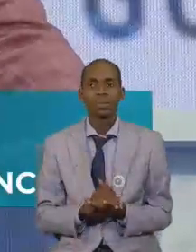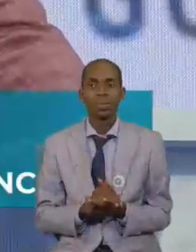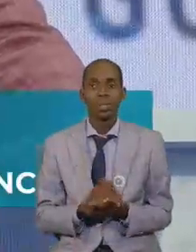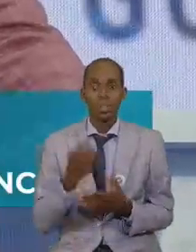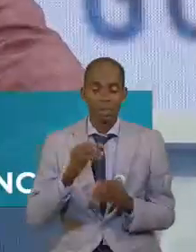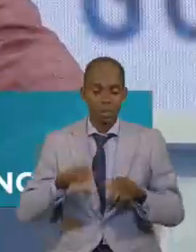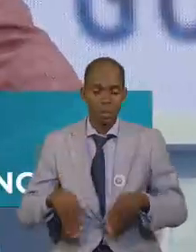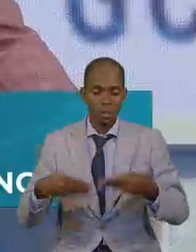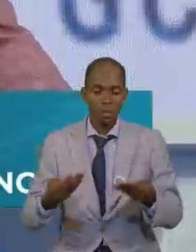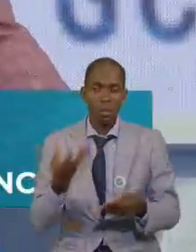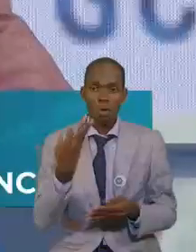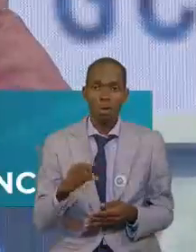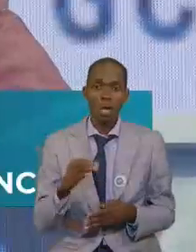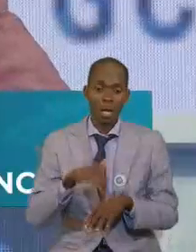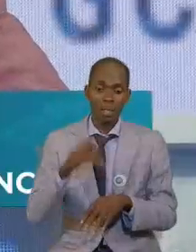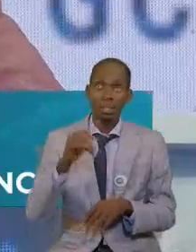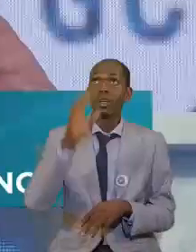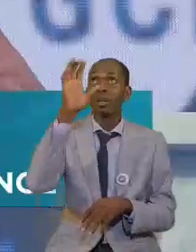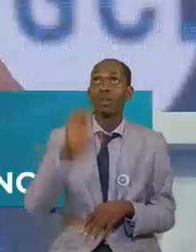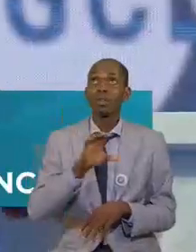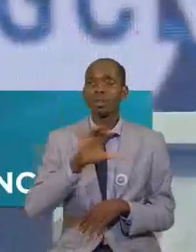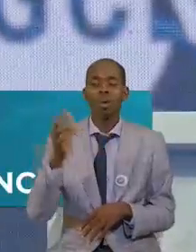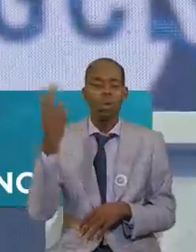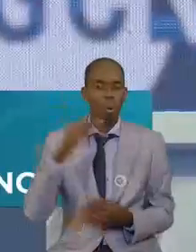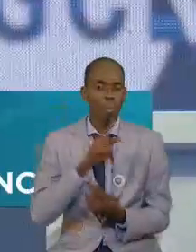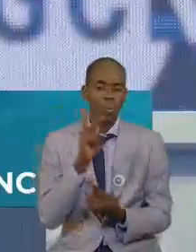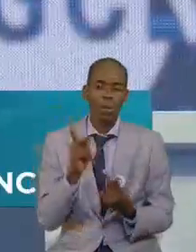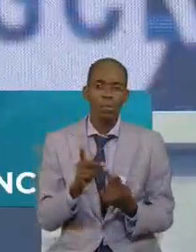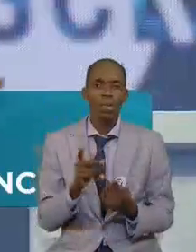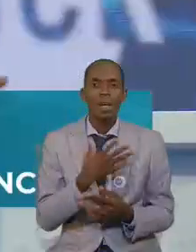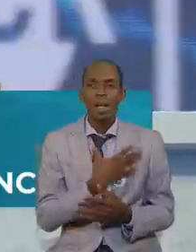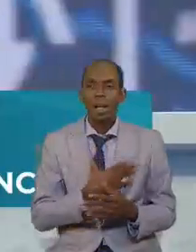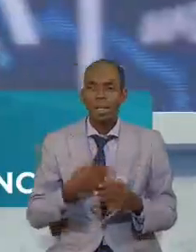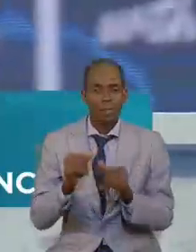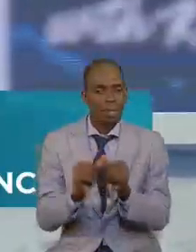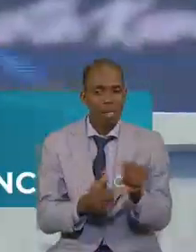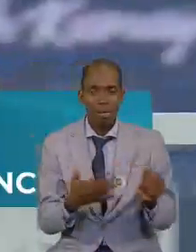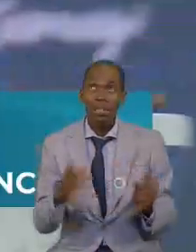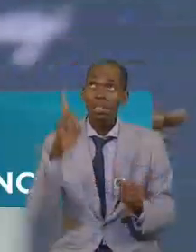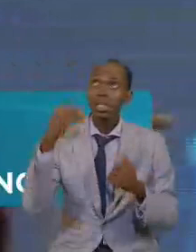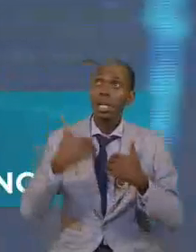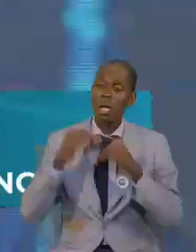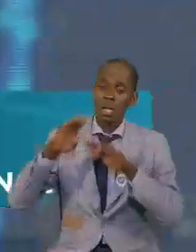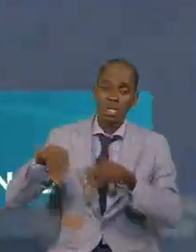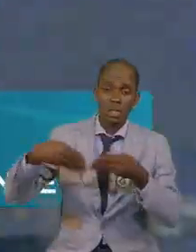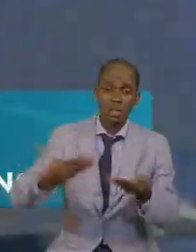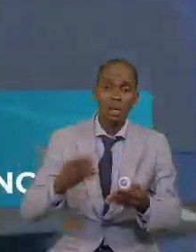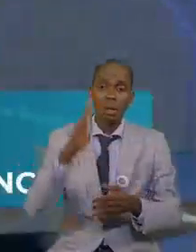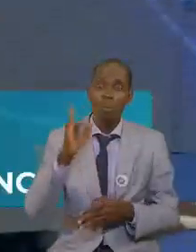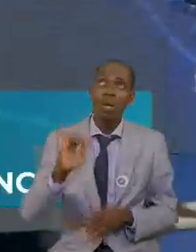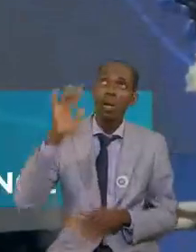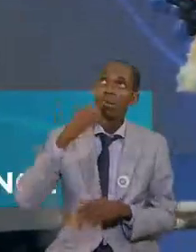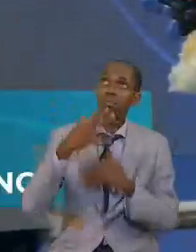provision of the cross was perfect. And everything he has provided by his blood, by his